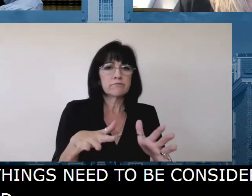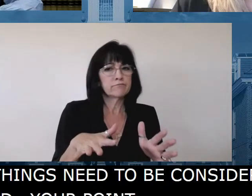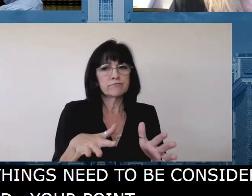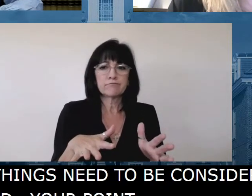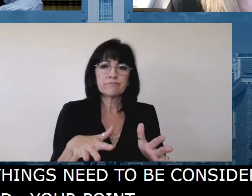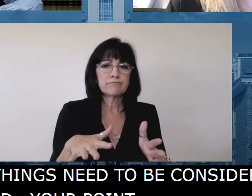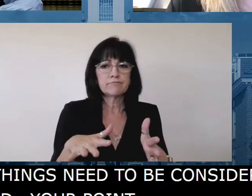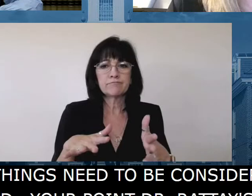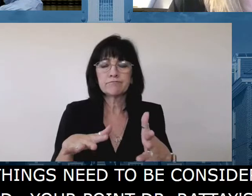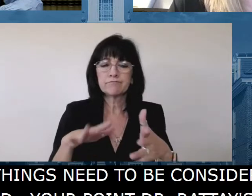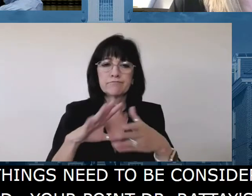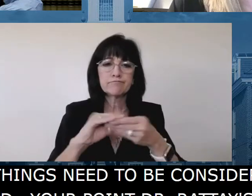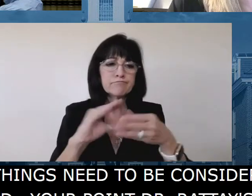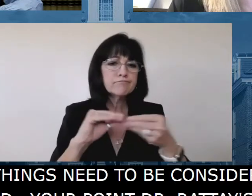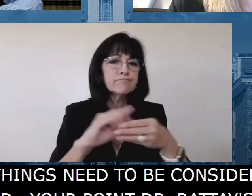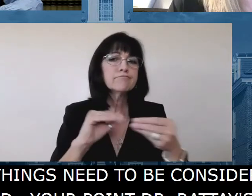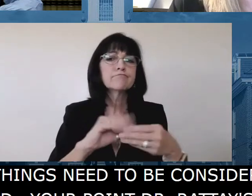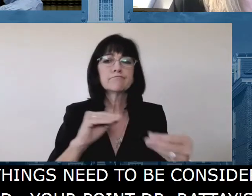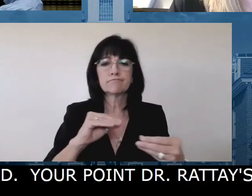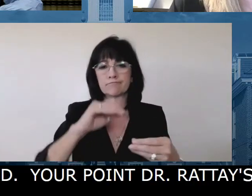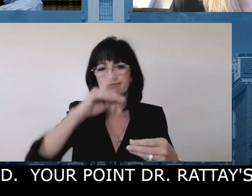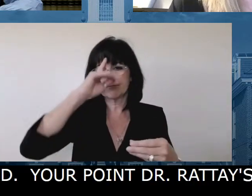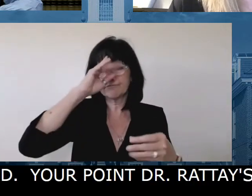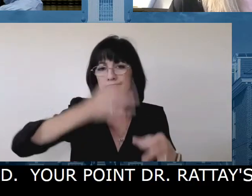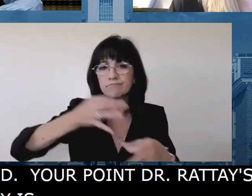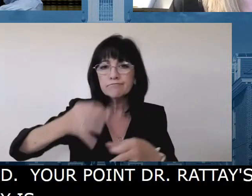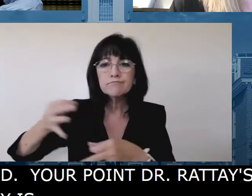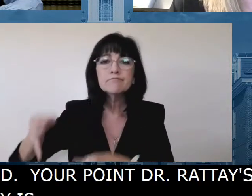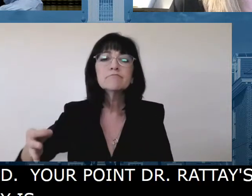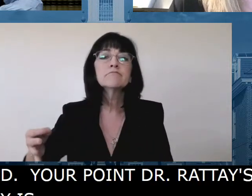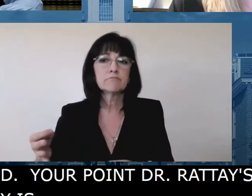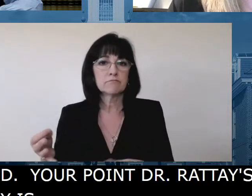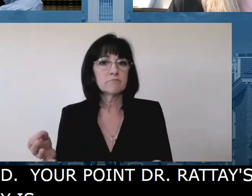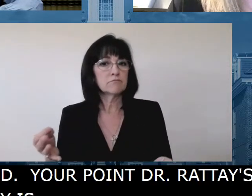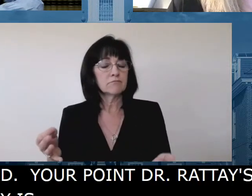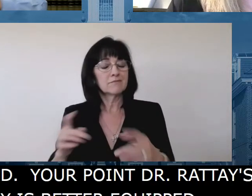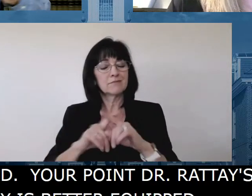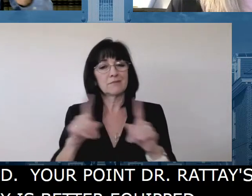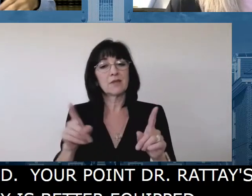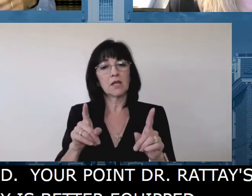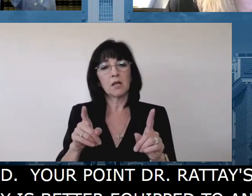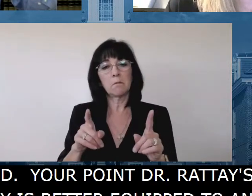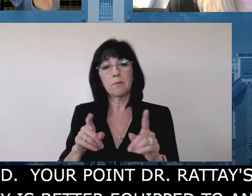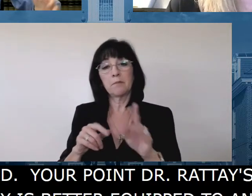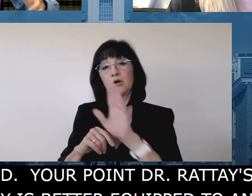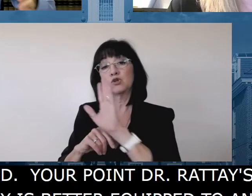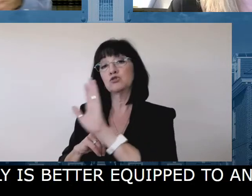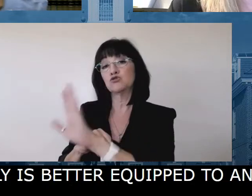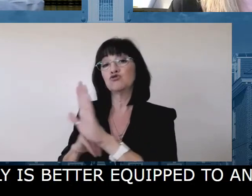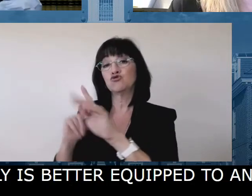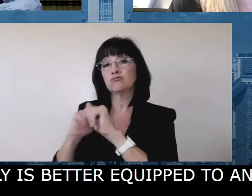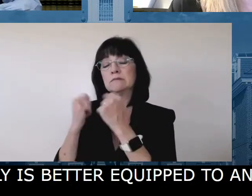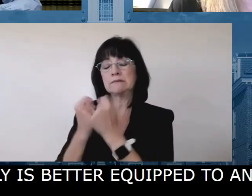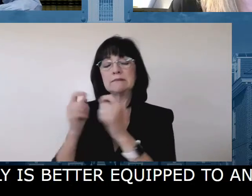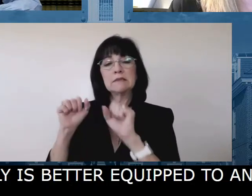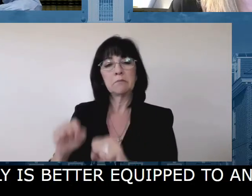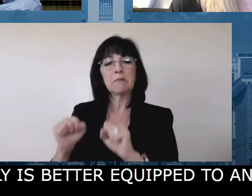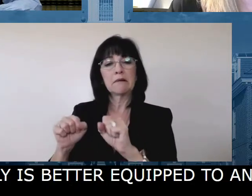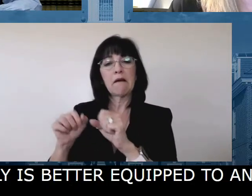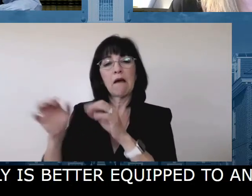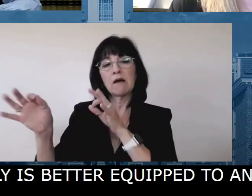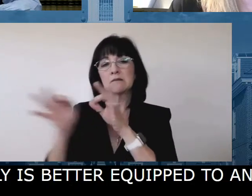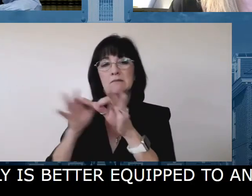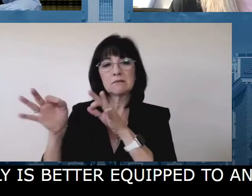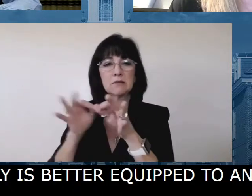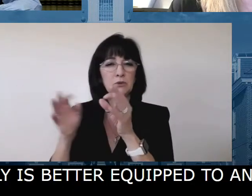is better equipped to answer the question about getting the various variants of